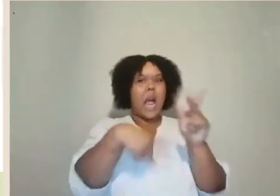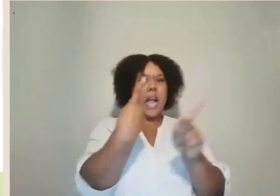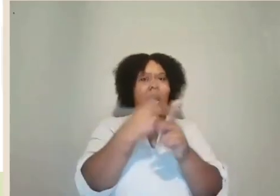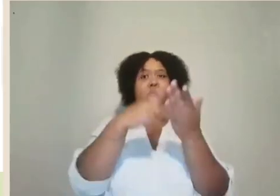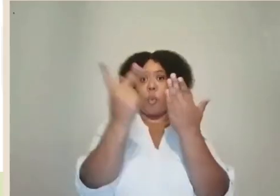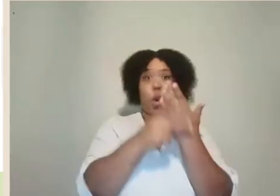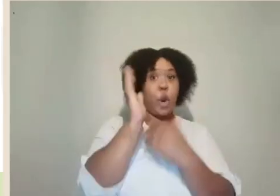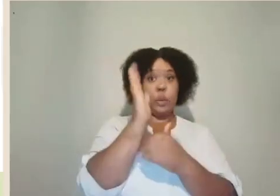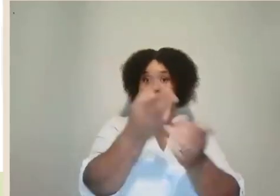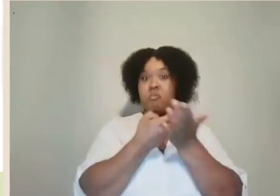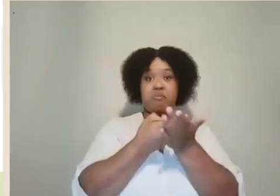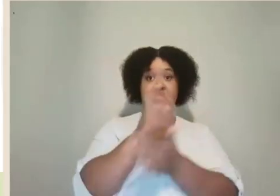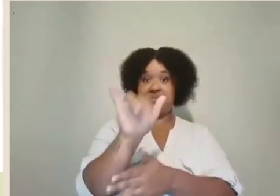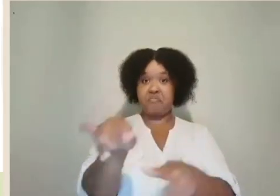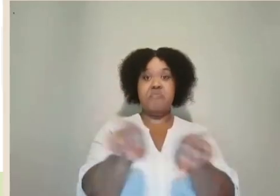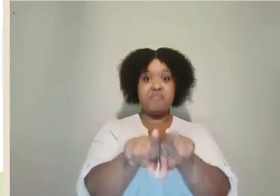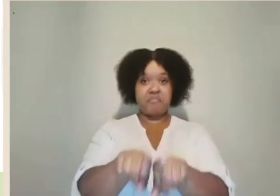well.